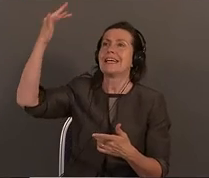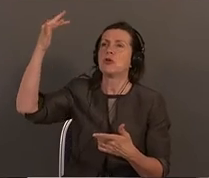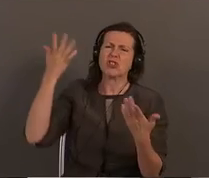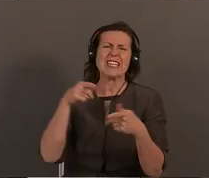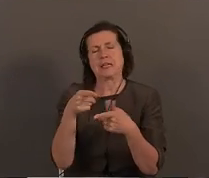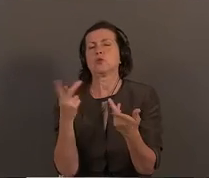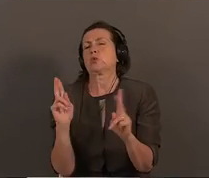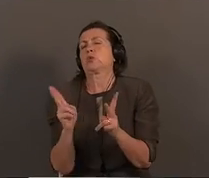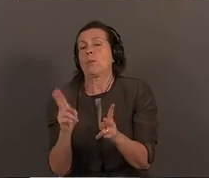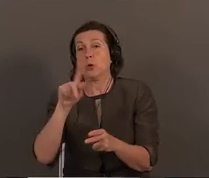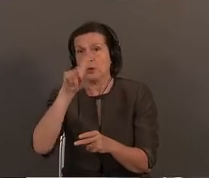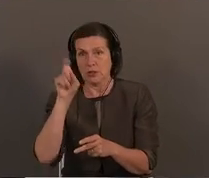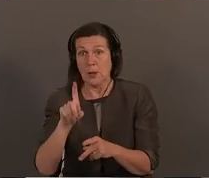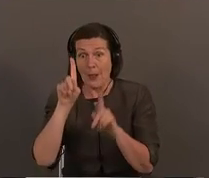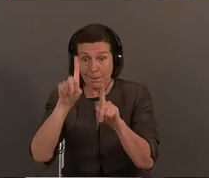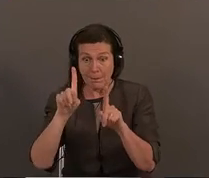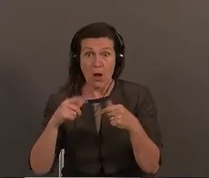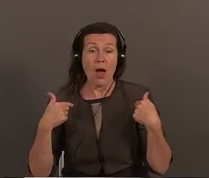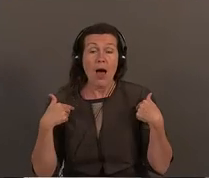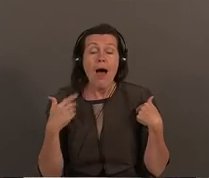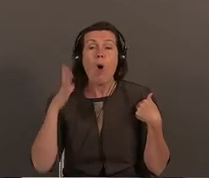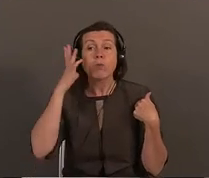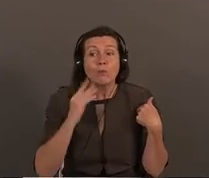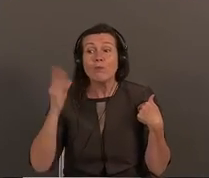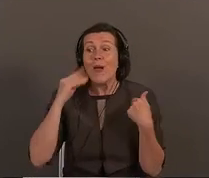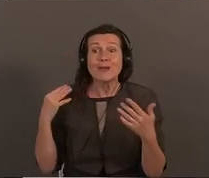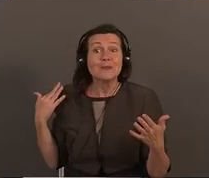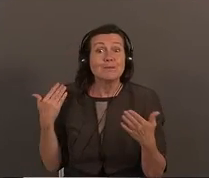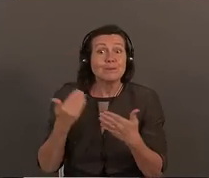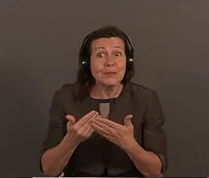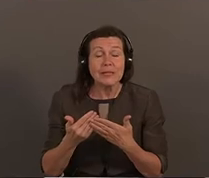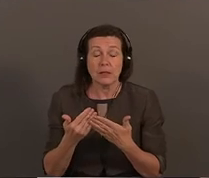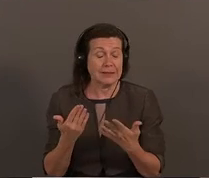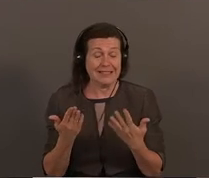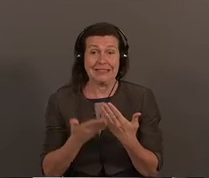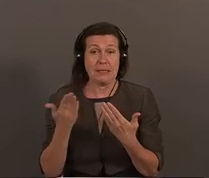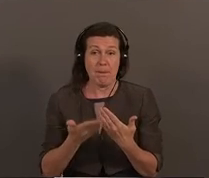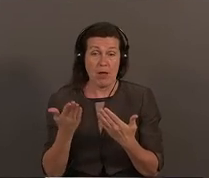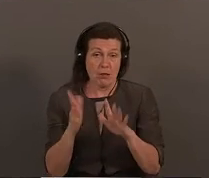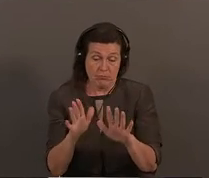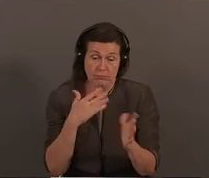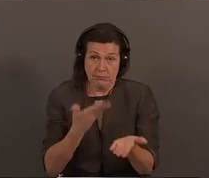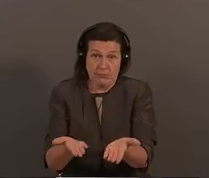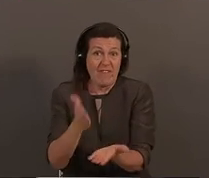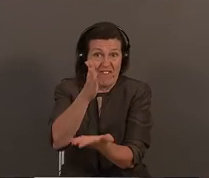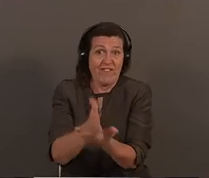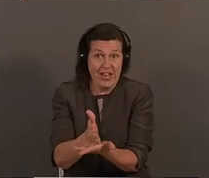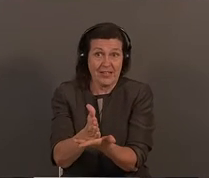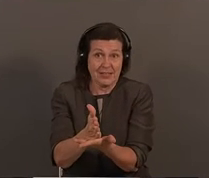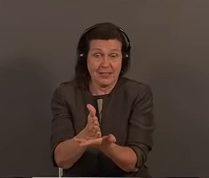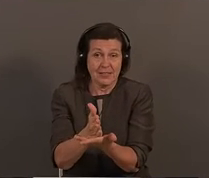But what we experience is quite simple. It's facts. I mean, it's not theory.